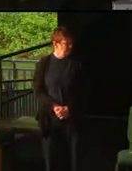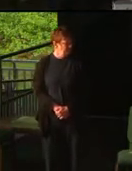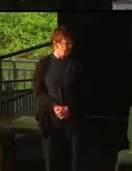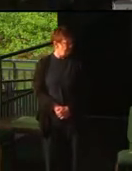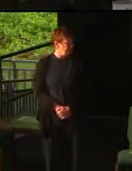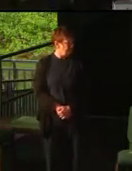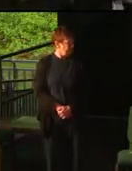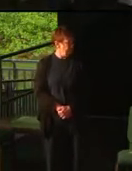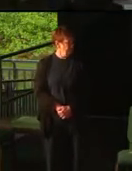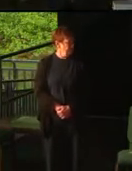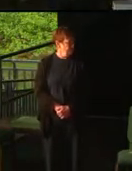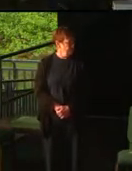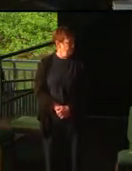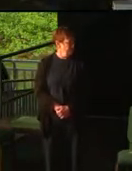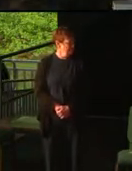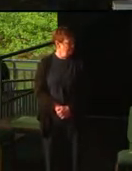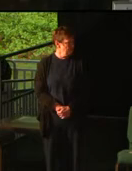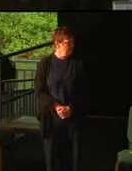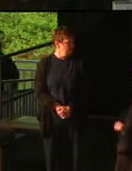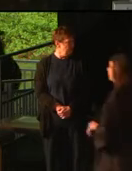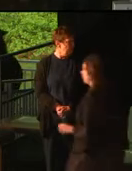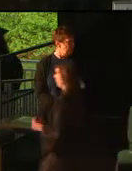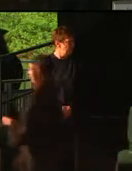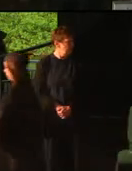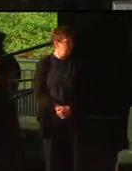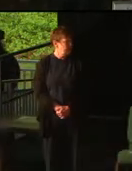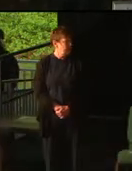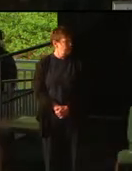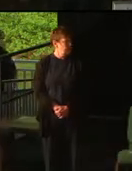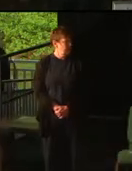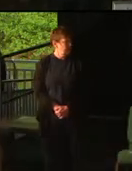Michaela Dico, magna cum laude.